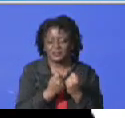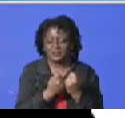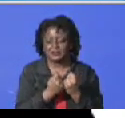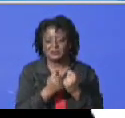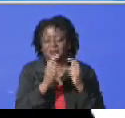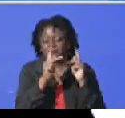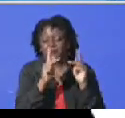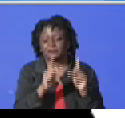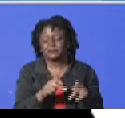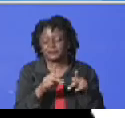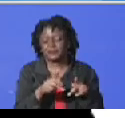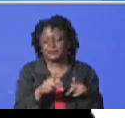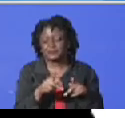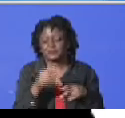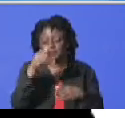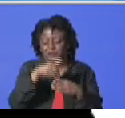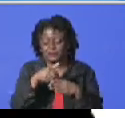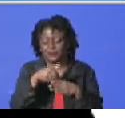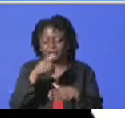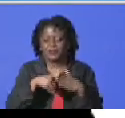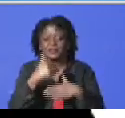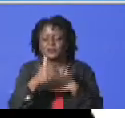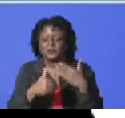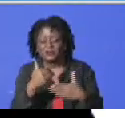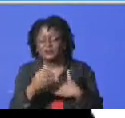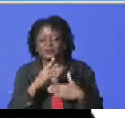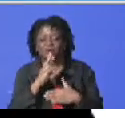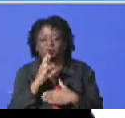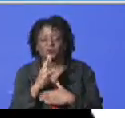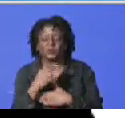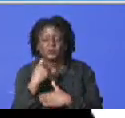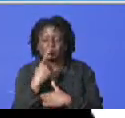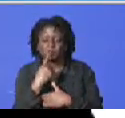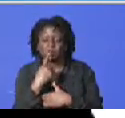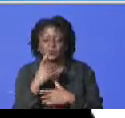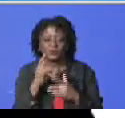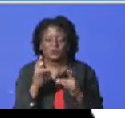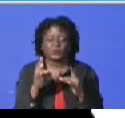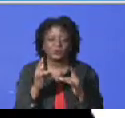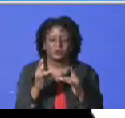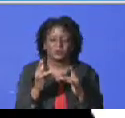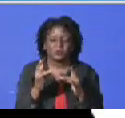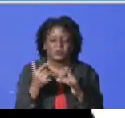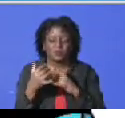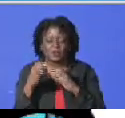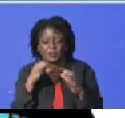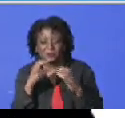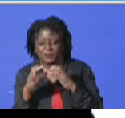are involved in the process who reach out to